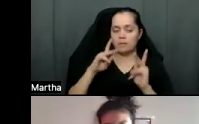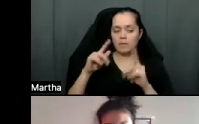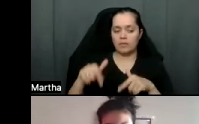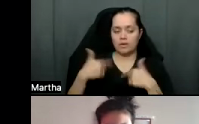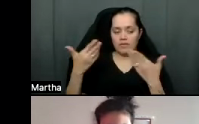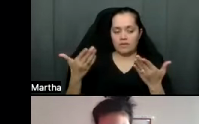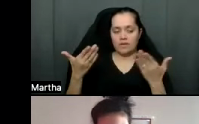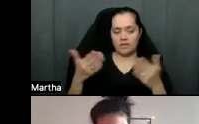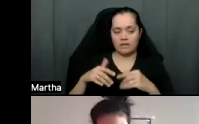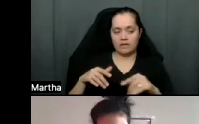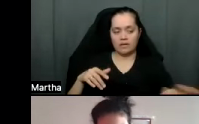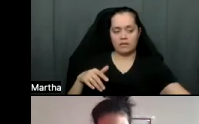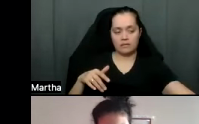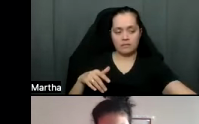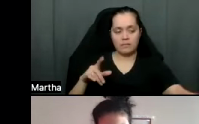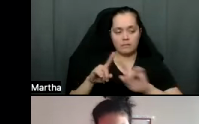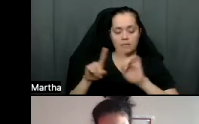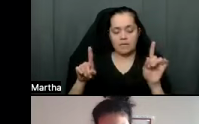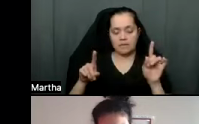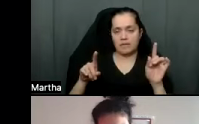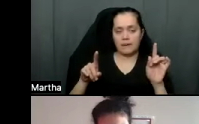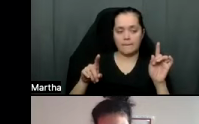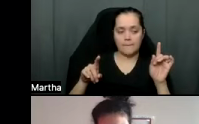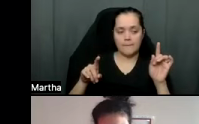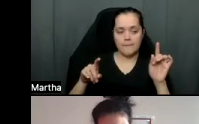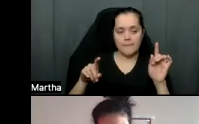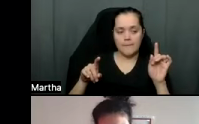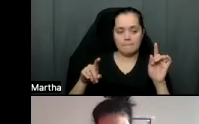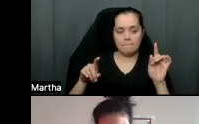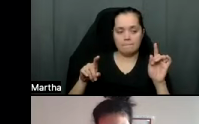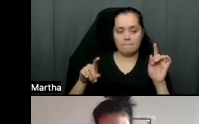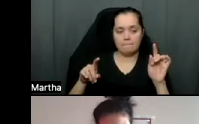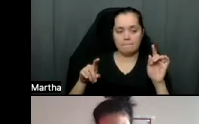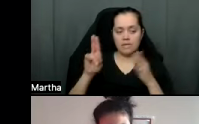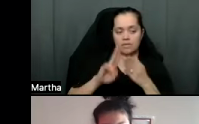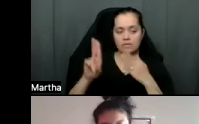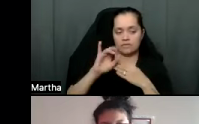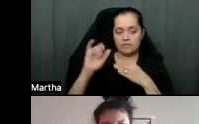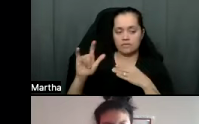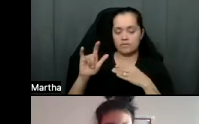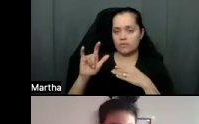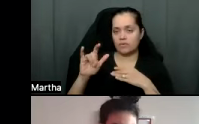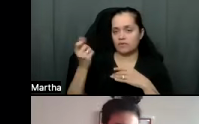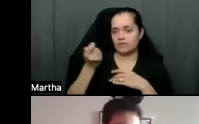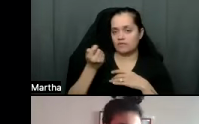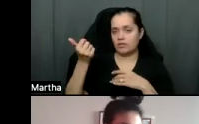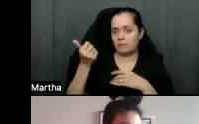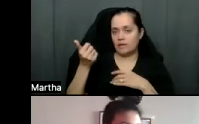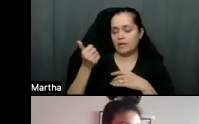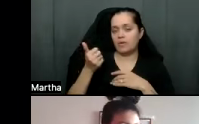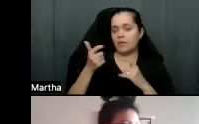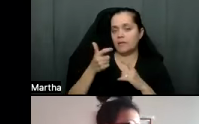on the campus. But how about the University of Illinois, Champaign-Urbana? How about the